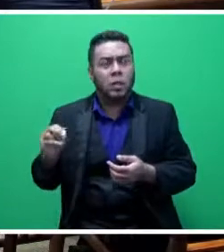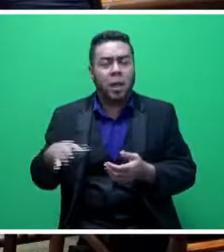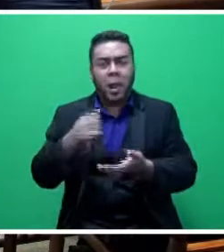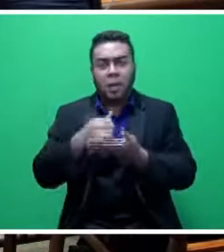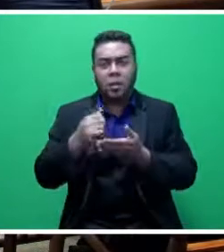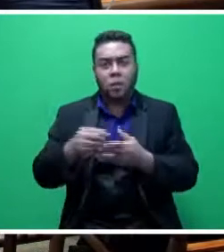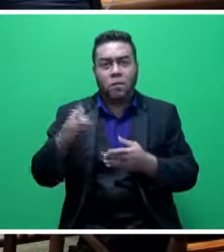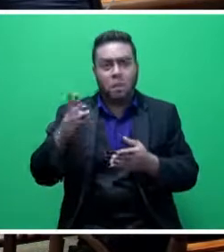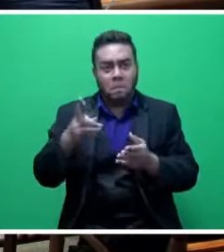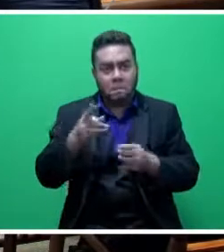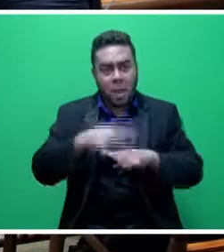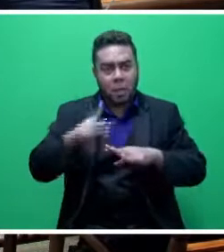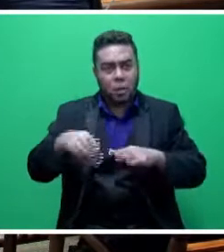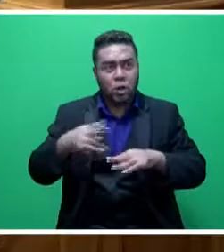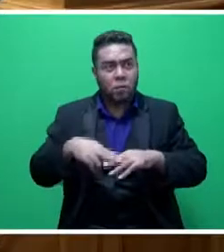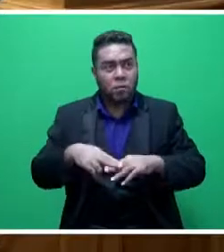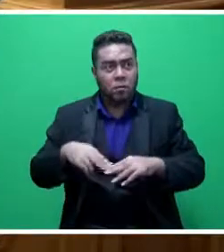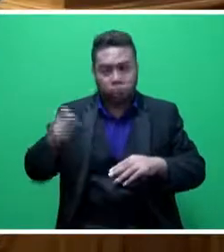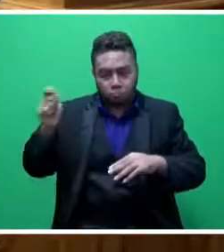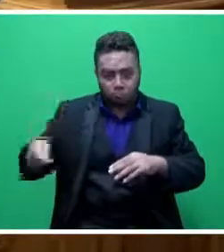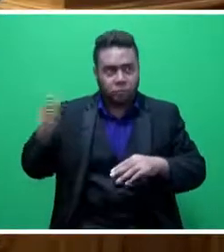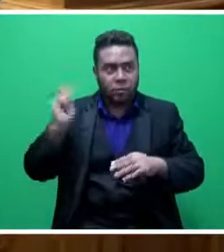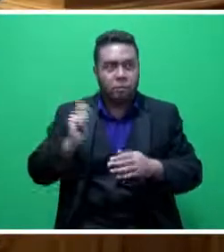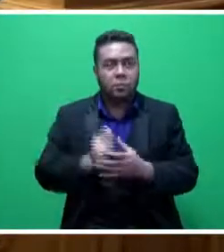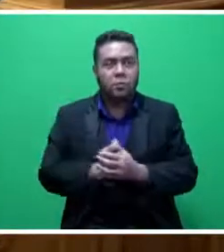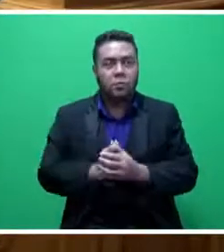of the Republic of Fiji.